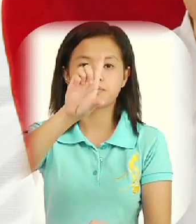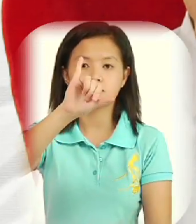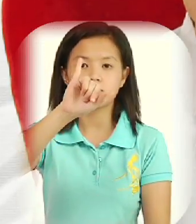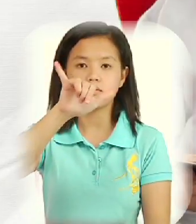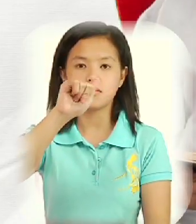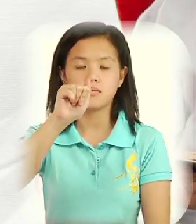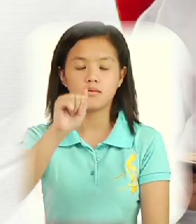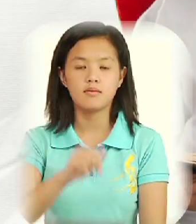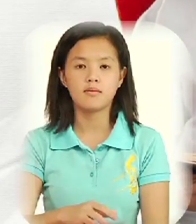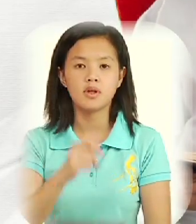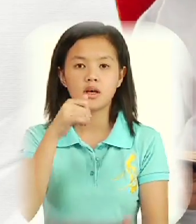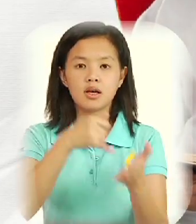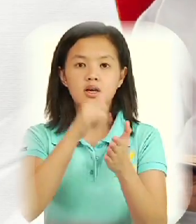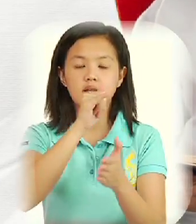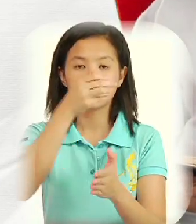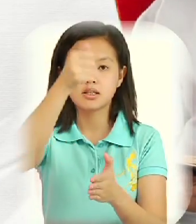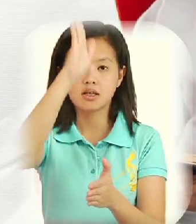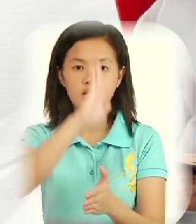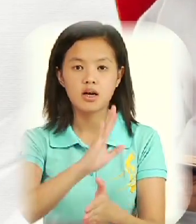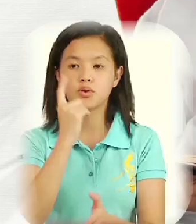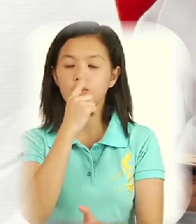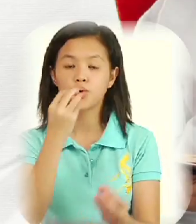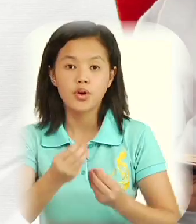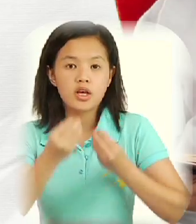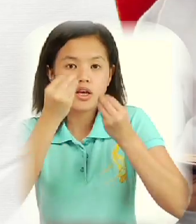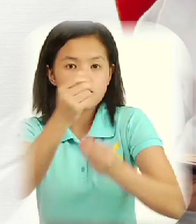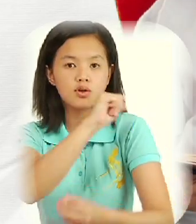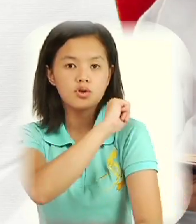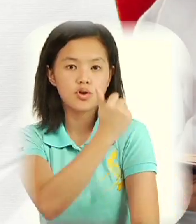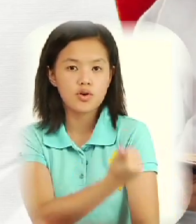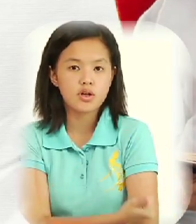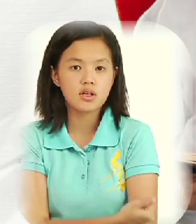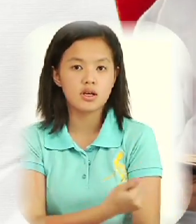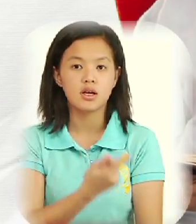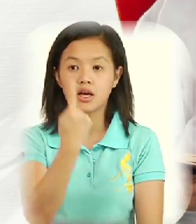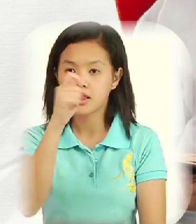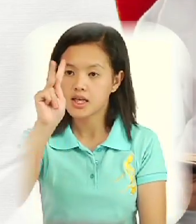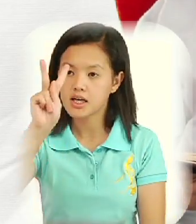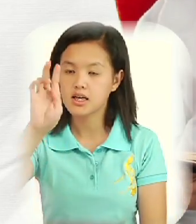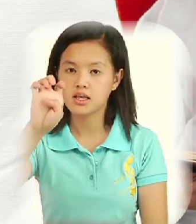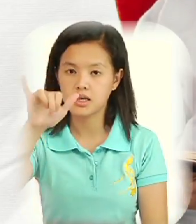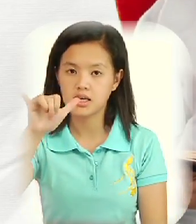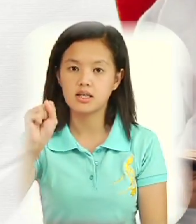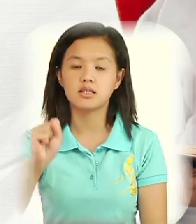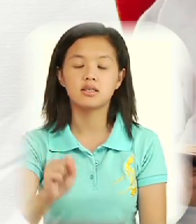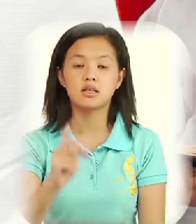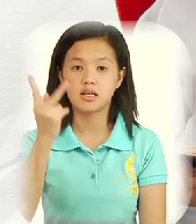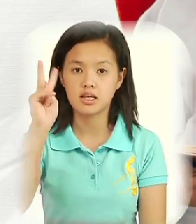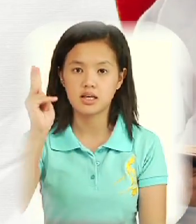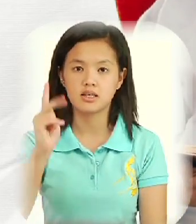Eliakim. It is God who gives him authority. Keys.